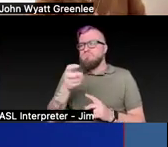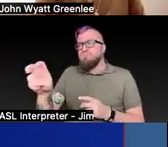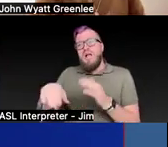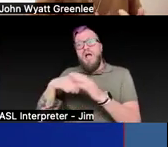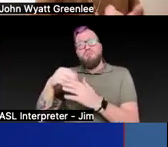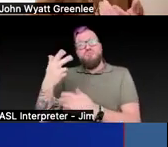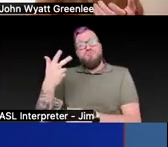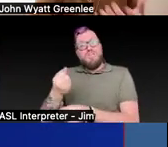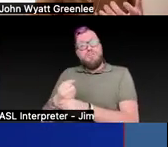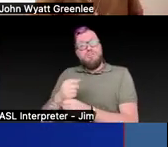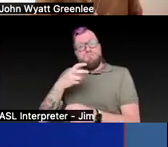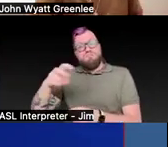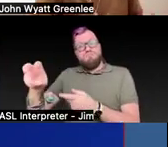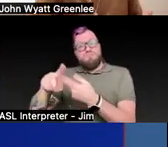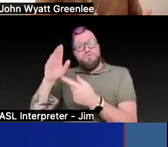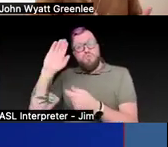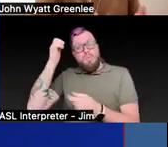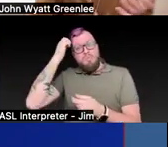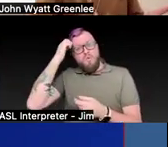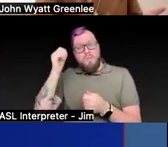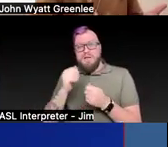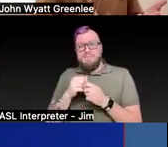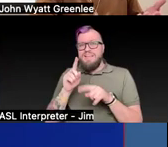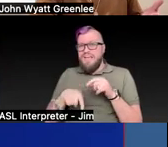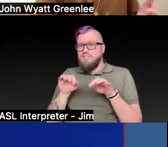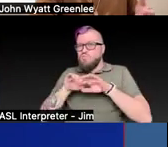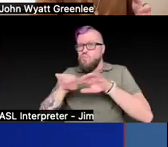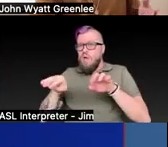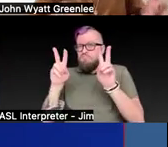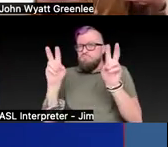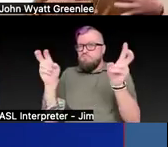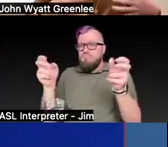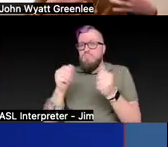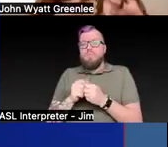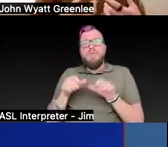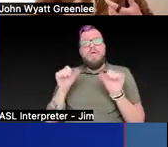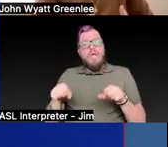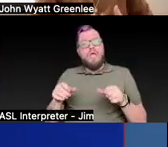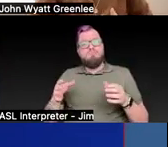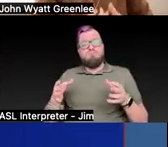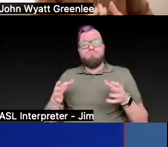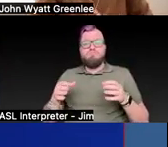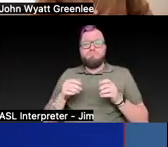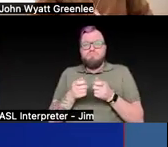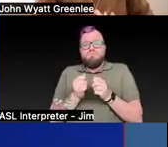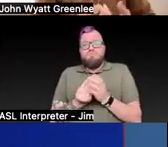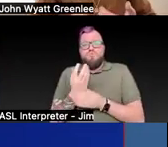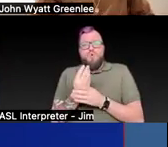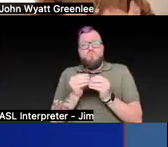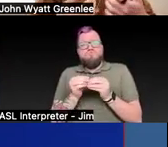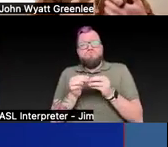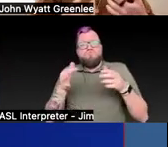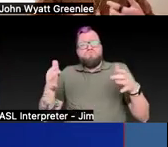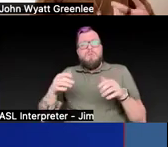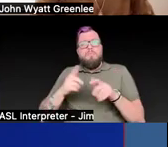3 years for them because they can't really swim for a lot of it. They float, but they grow as they go and they absorb nutrients. They're not eating because they don't have a digestive system, but